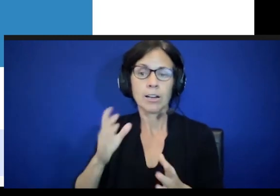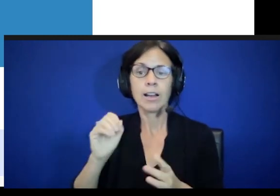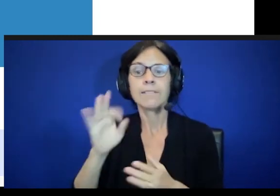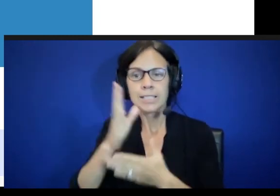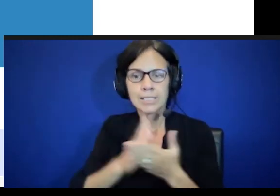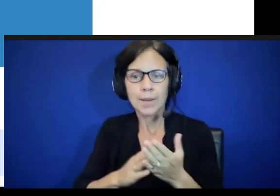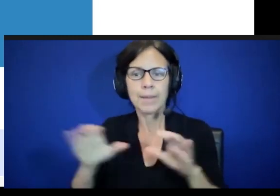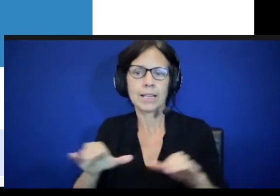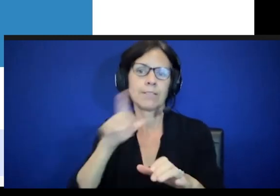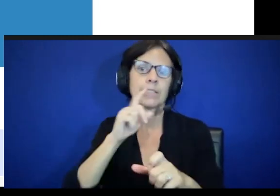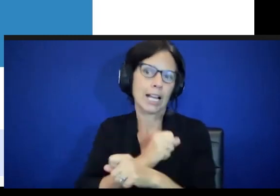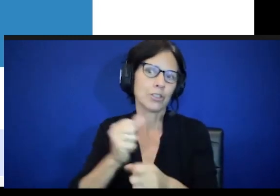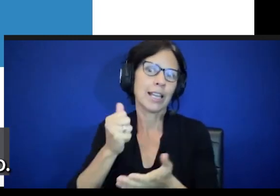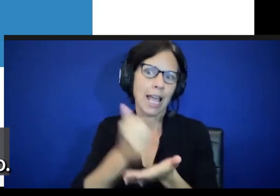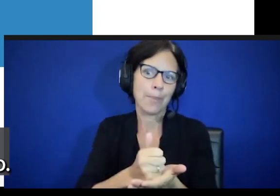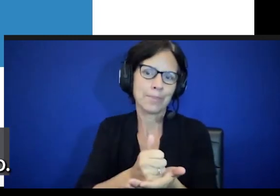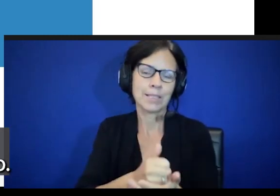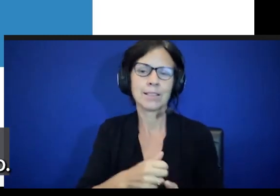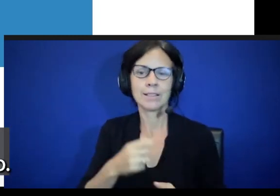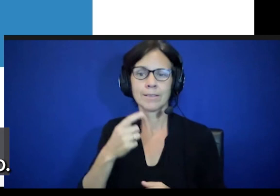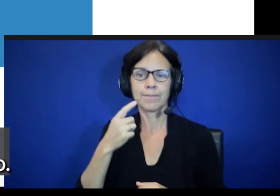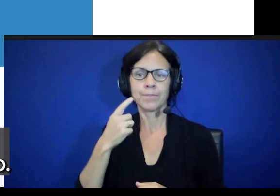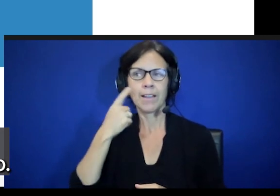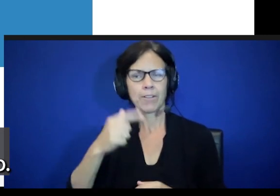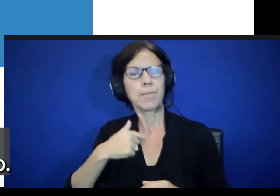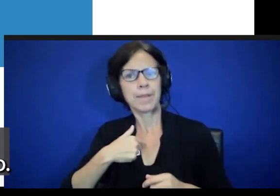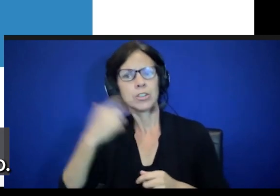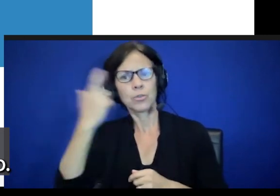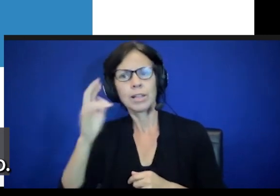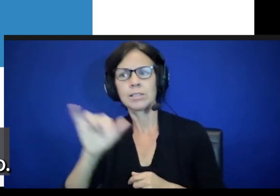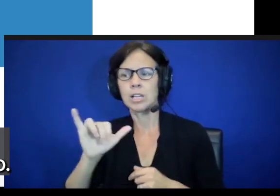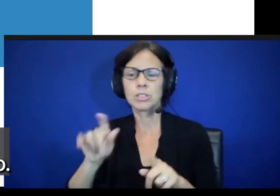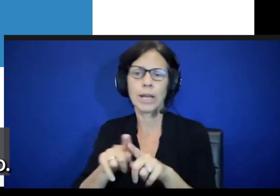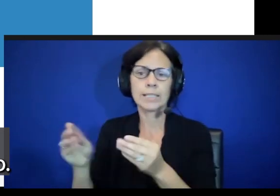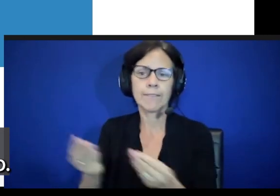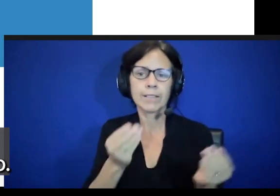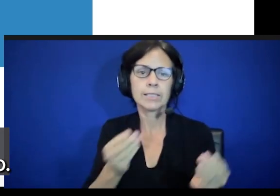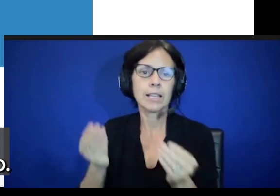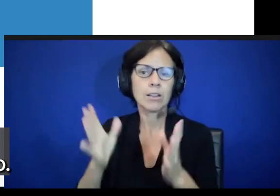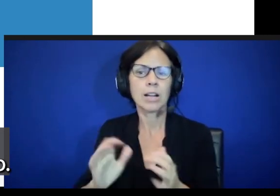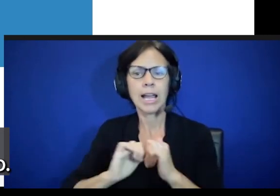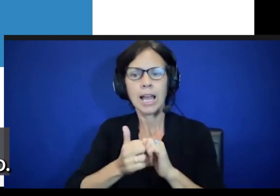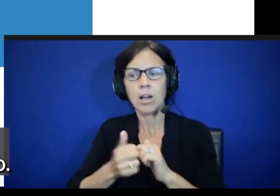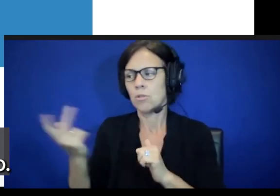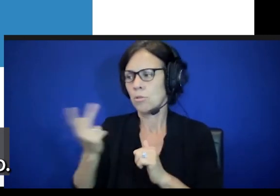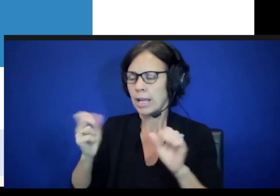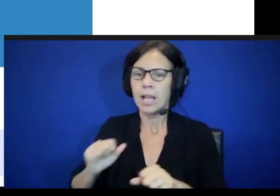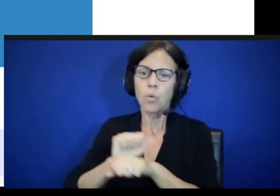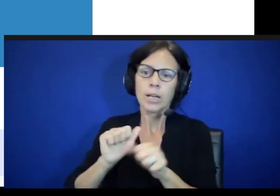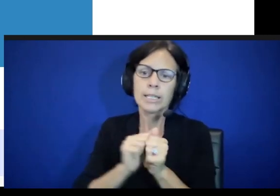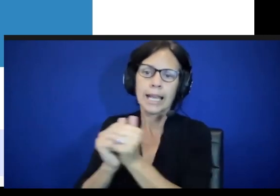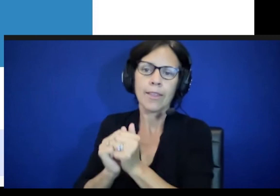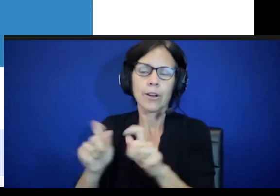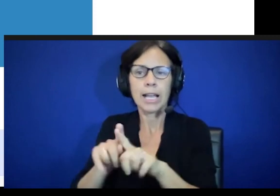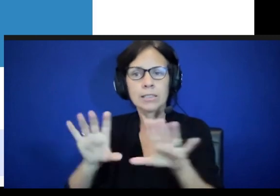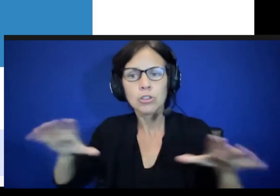helps us or me to realize as a facilitator how we can work together as a group. So